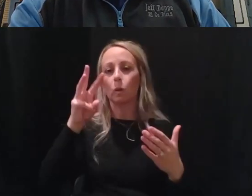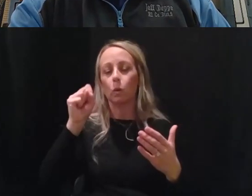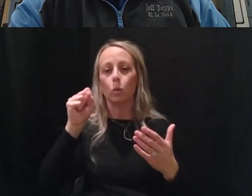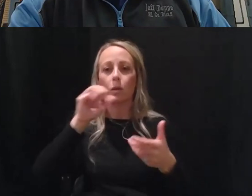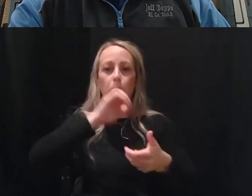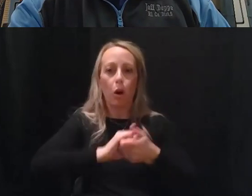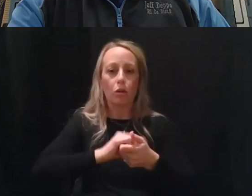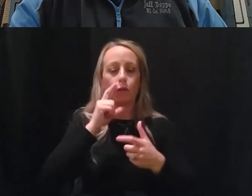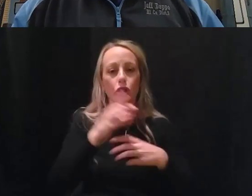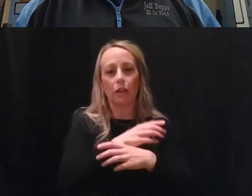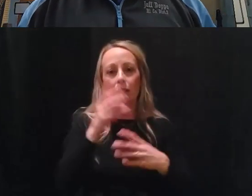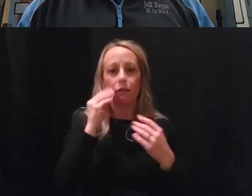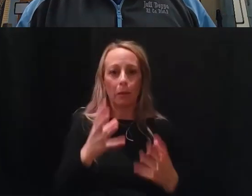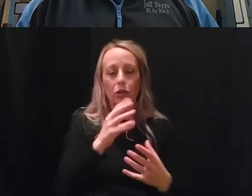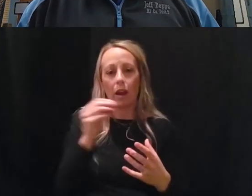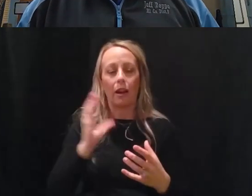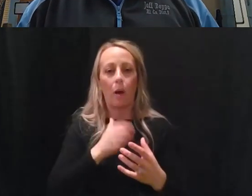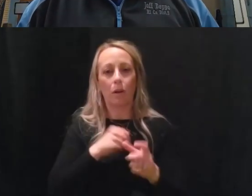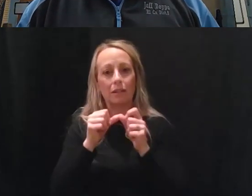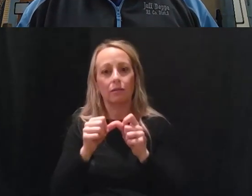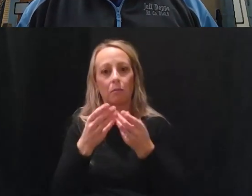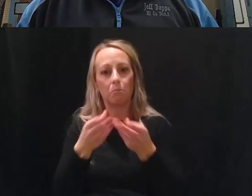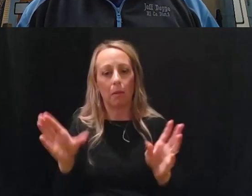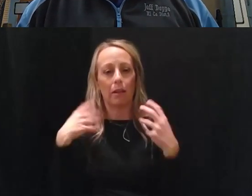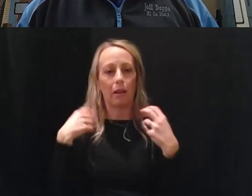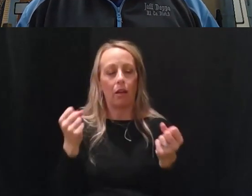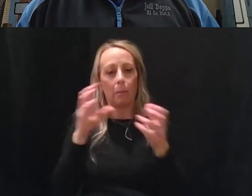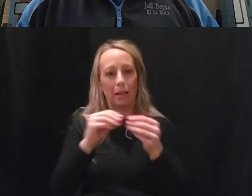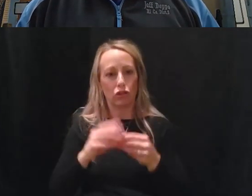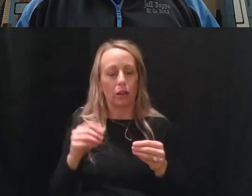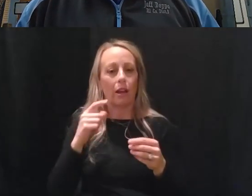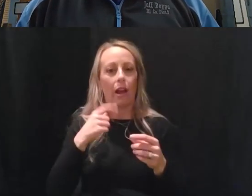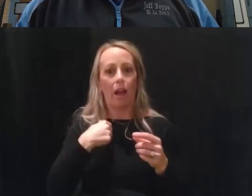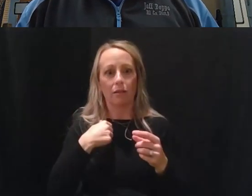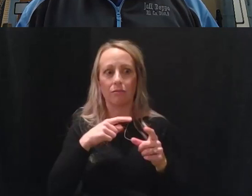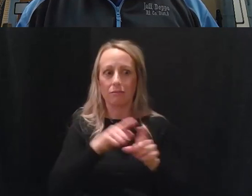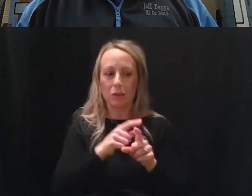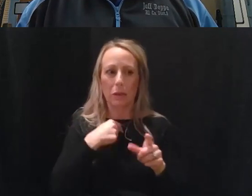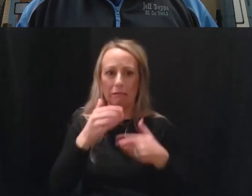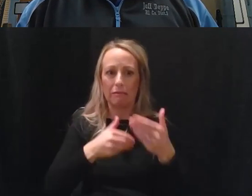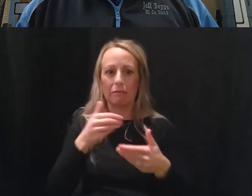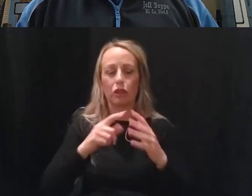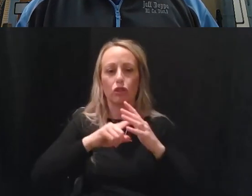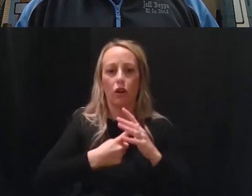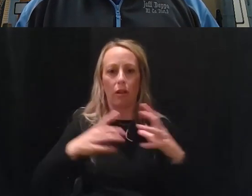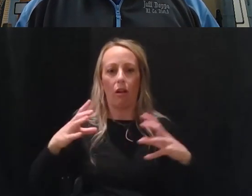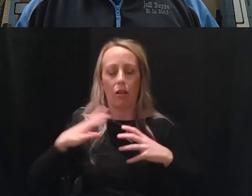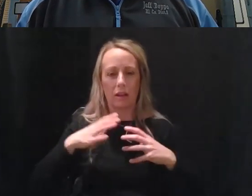this information, as well as our continued public health messaging as we're coming into the holiday season beginning this next week.